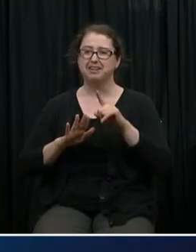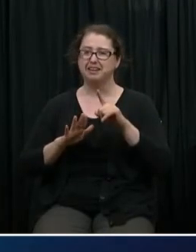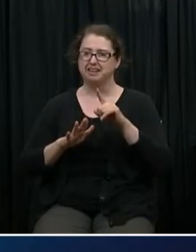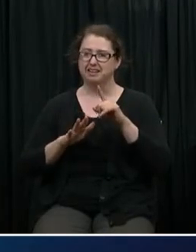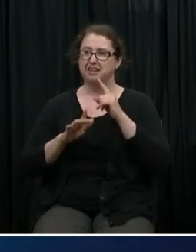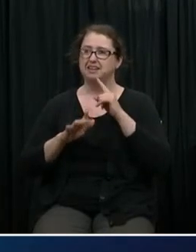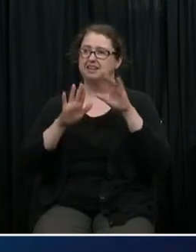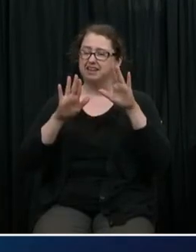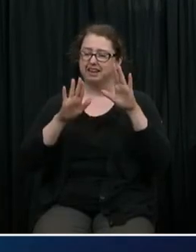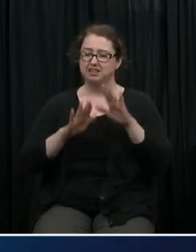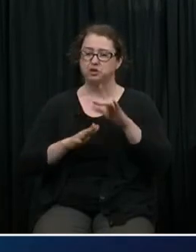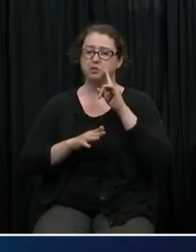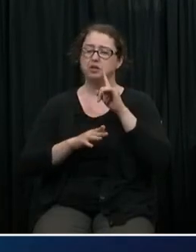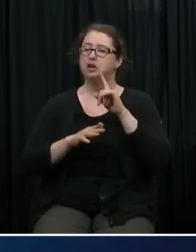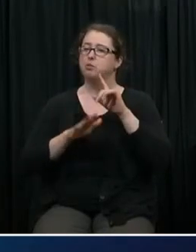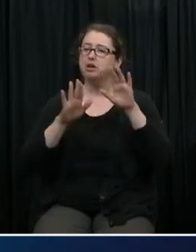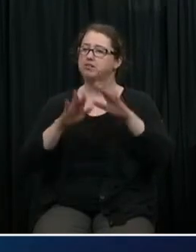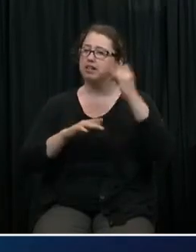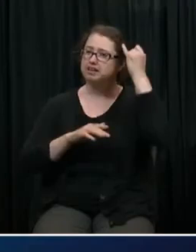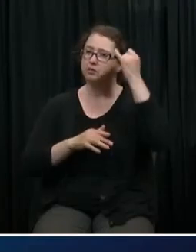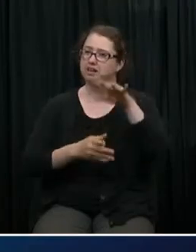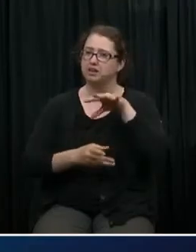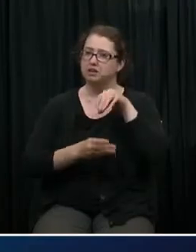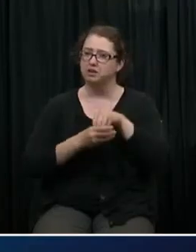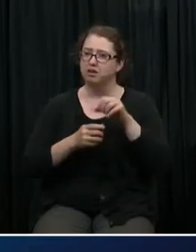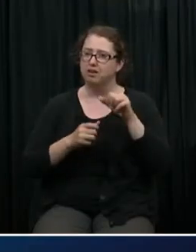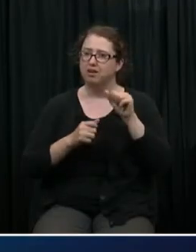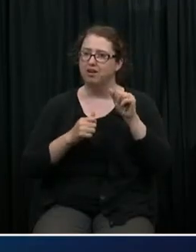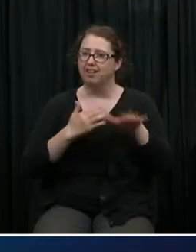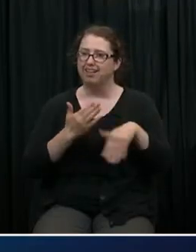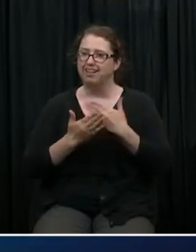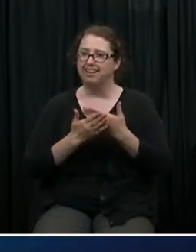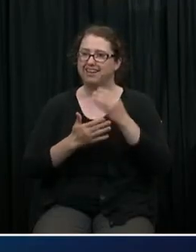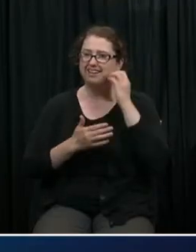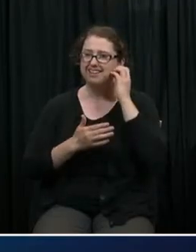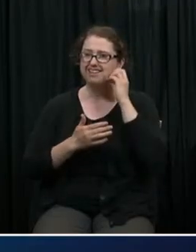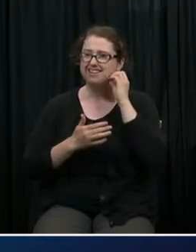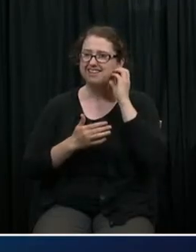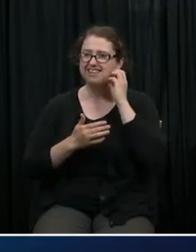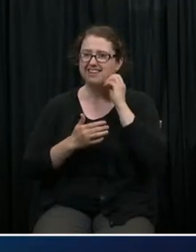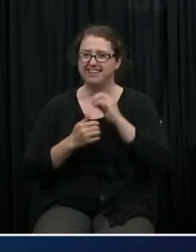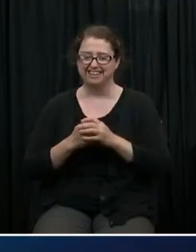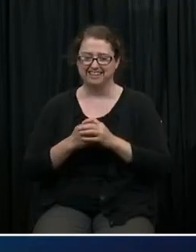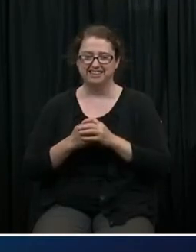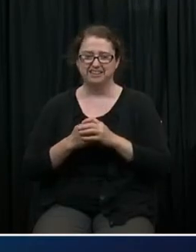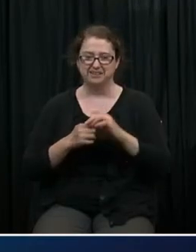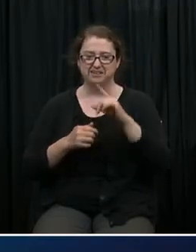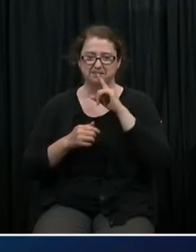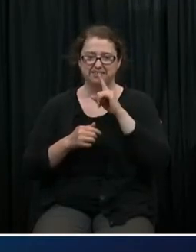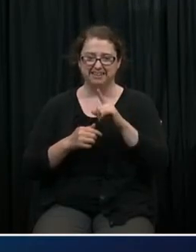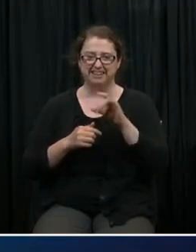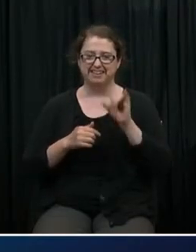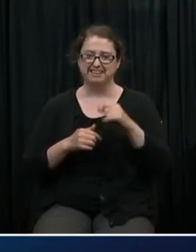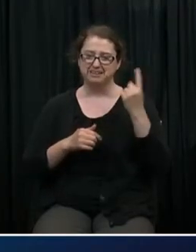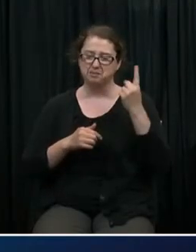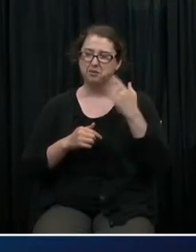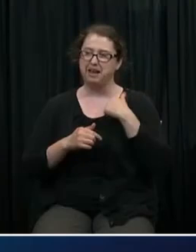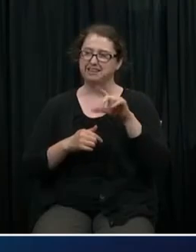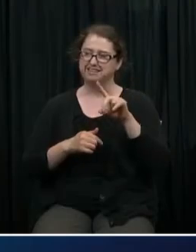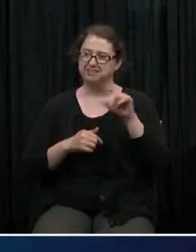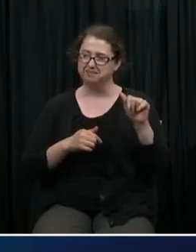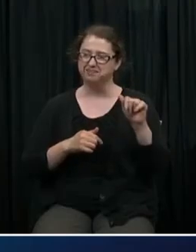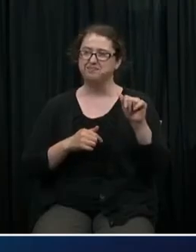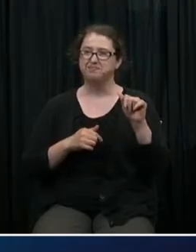include everybody and not just make accommodations for someone who has a disability to